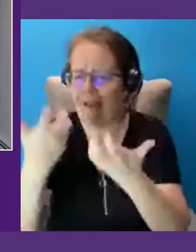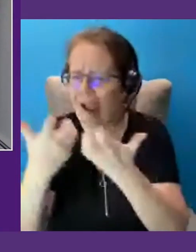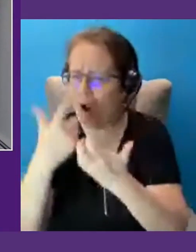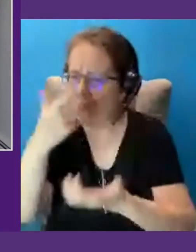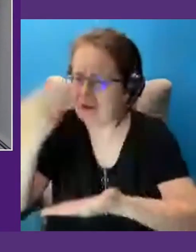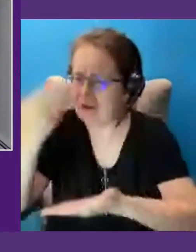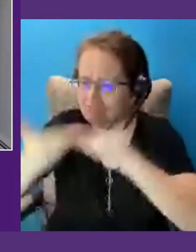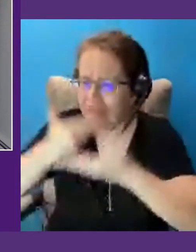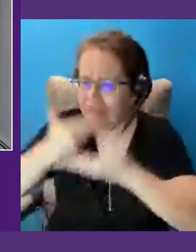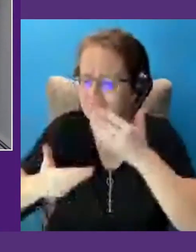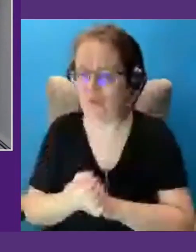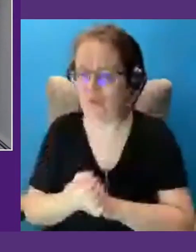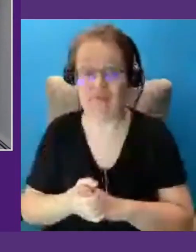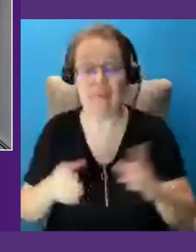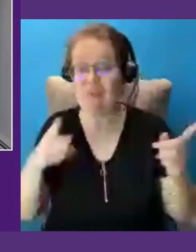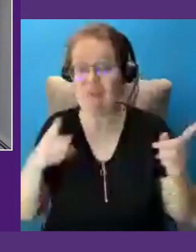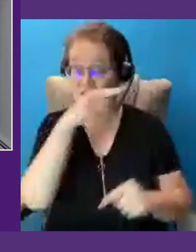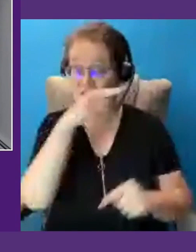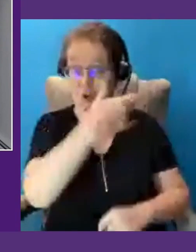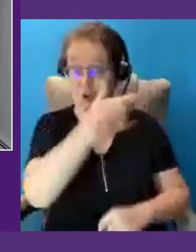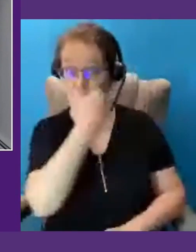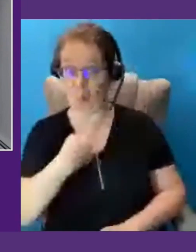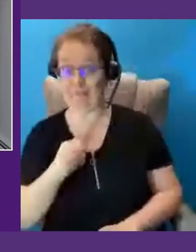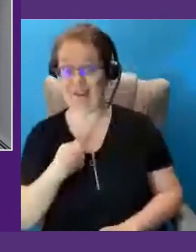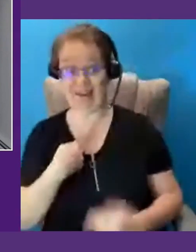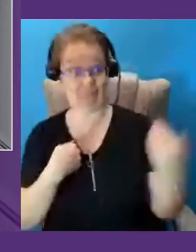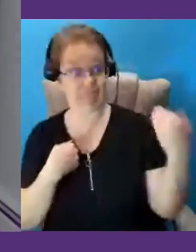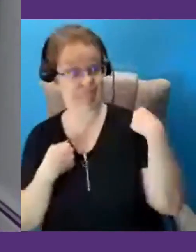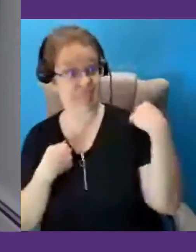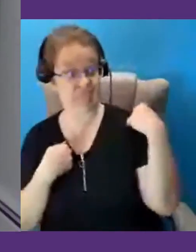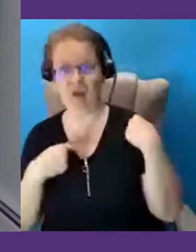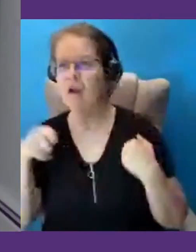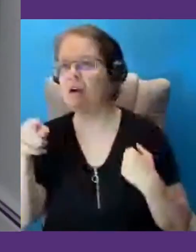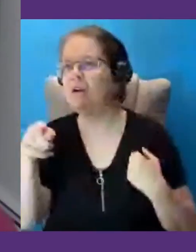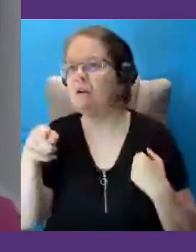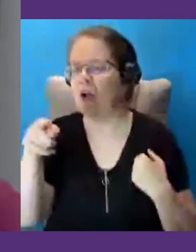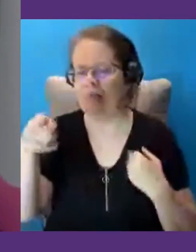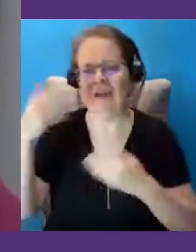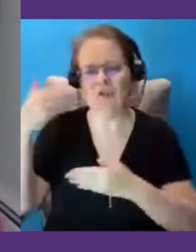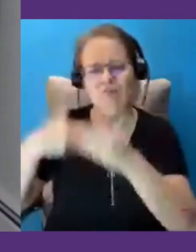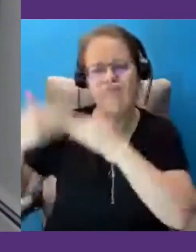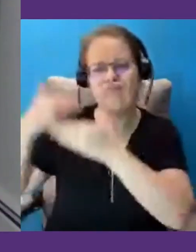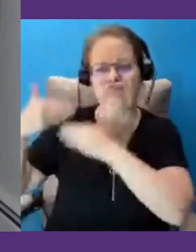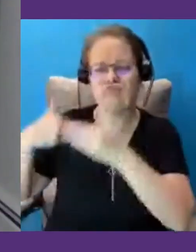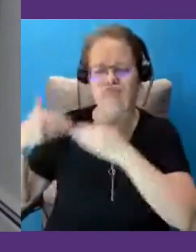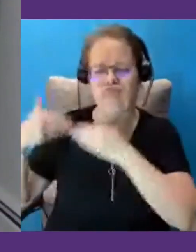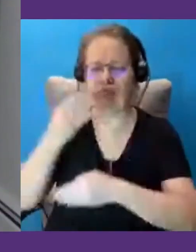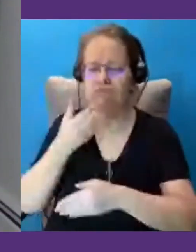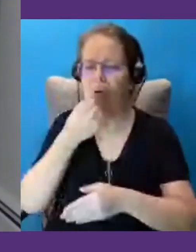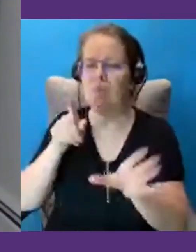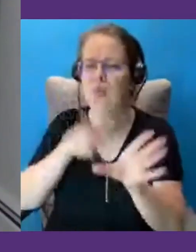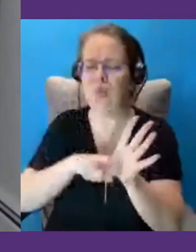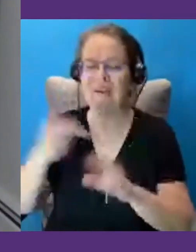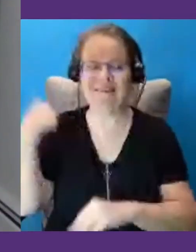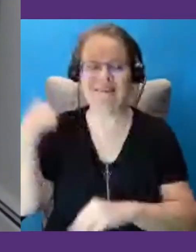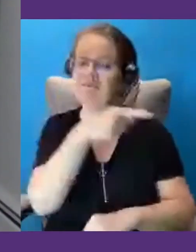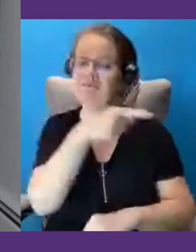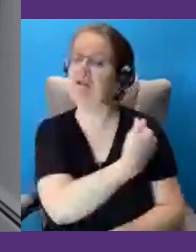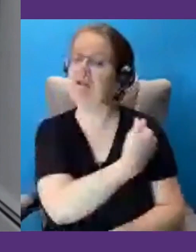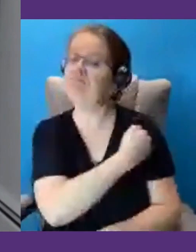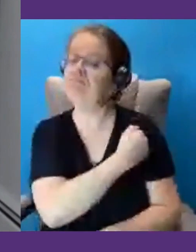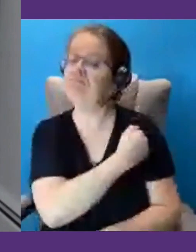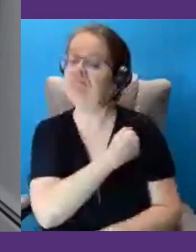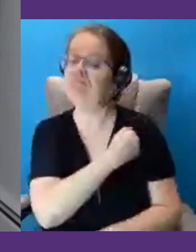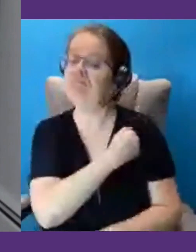me, actually. I mean, this is going back several years, and they were interested in pivoting